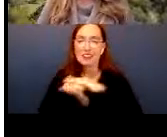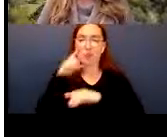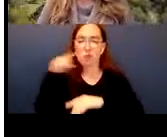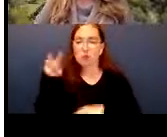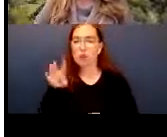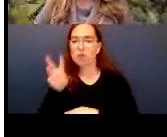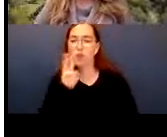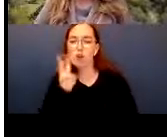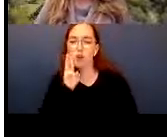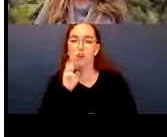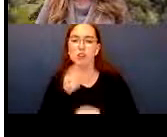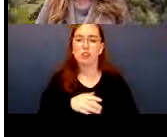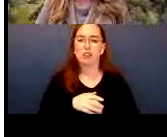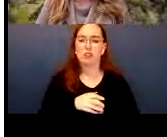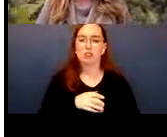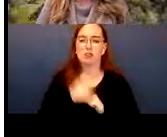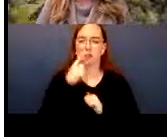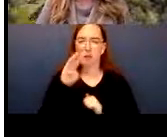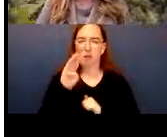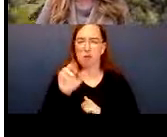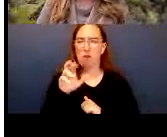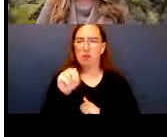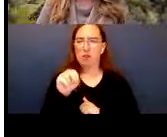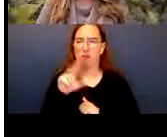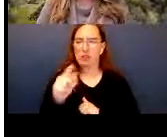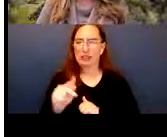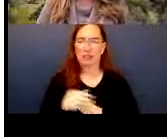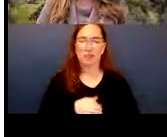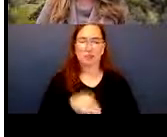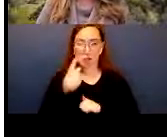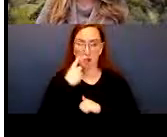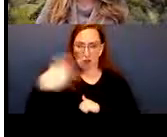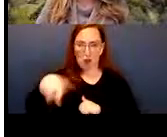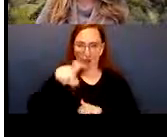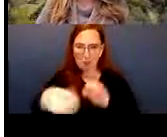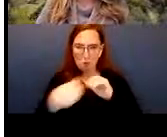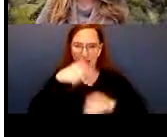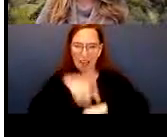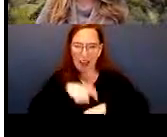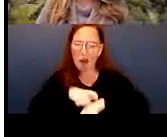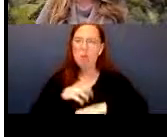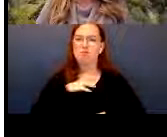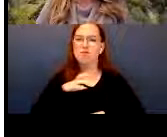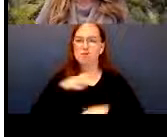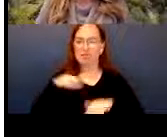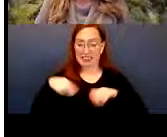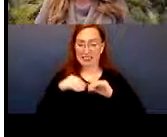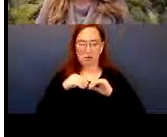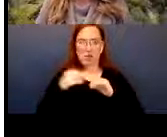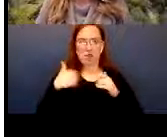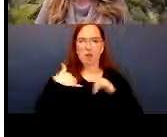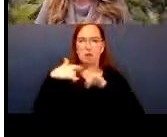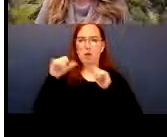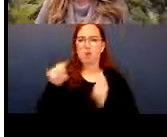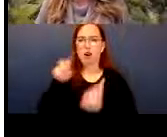more time, completely understandable. This will be available on the project website during this meeting.